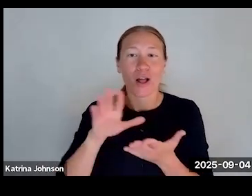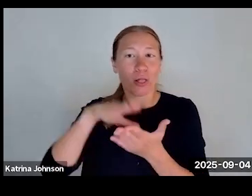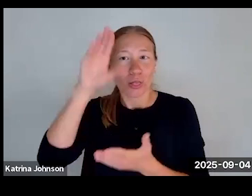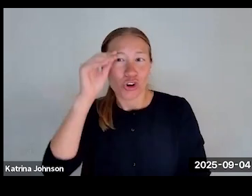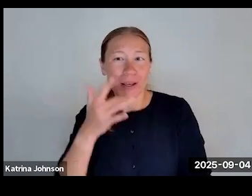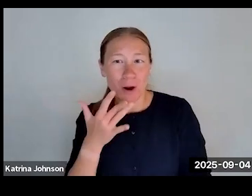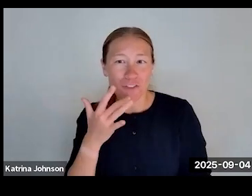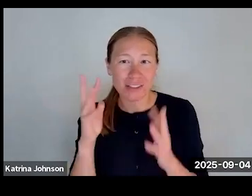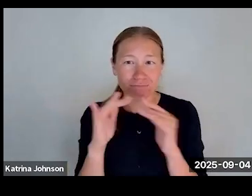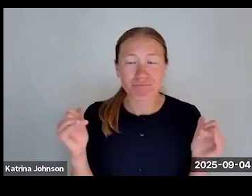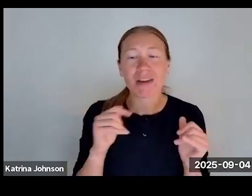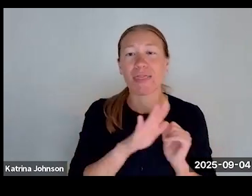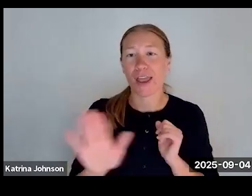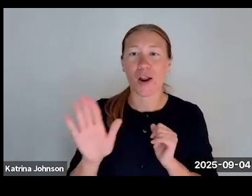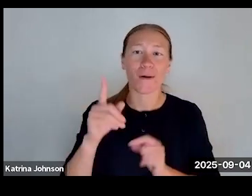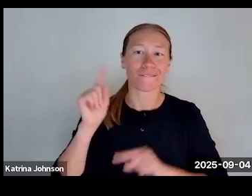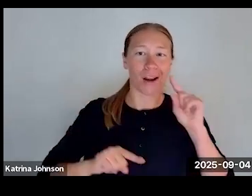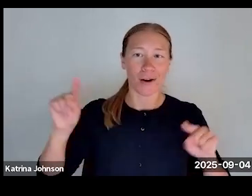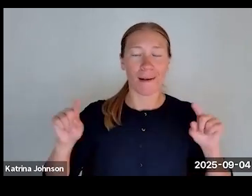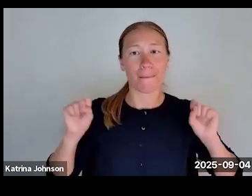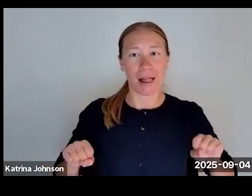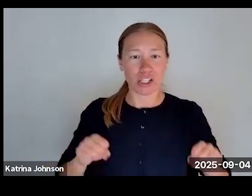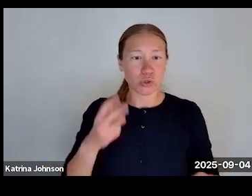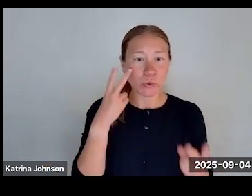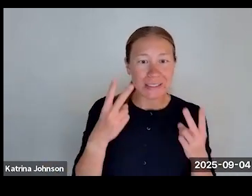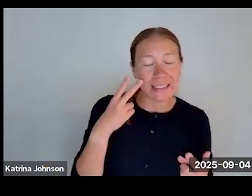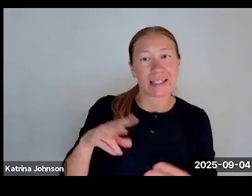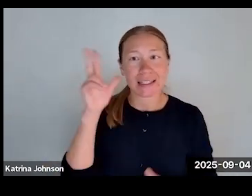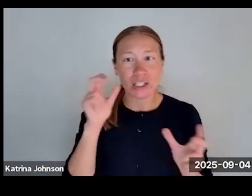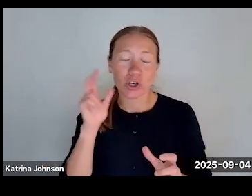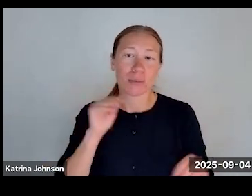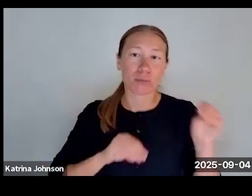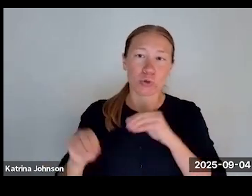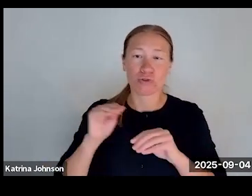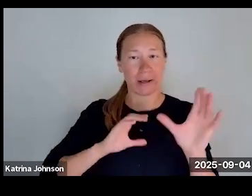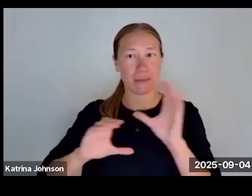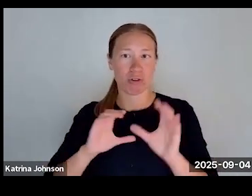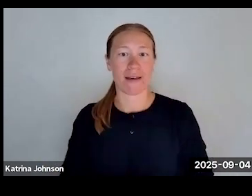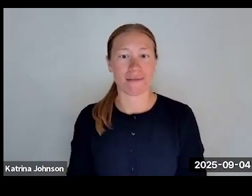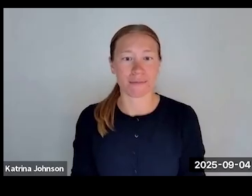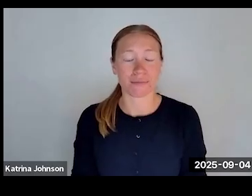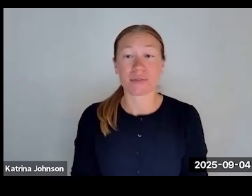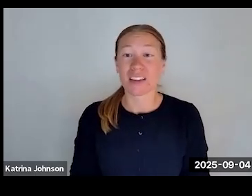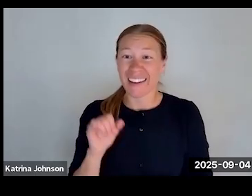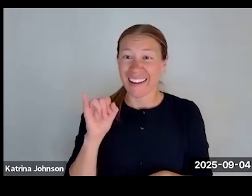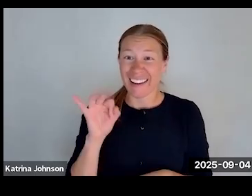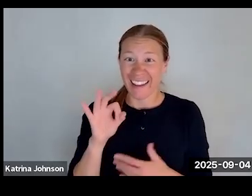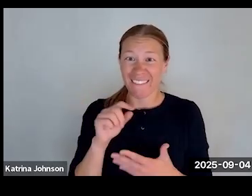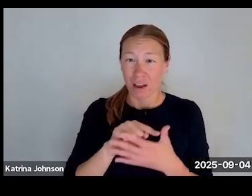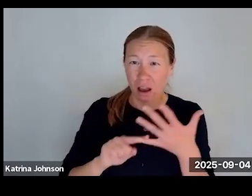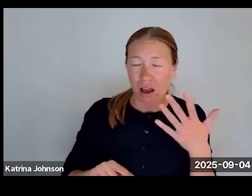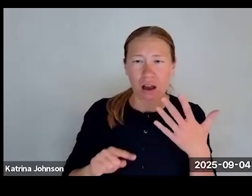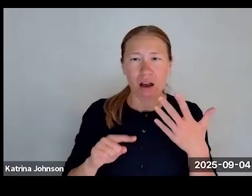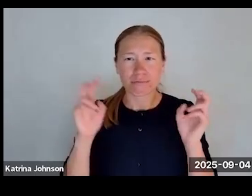preferences, and their varying abilities to see, hear, move, or communicate. If these things aren't known to you at